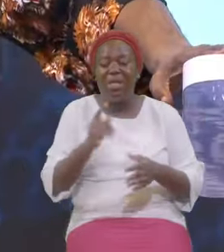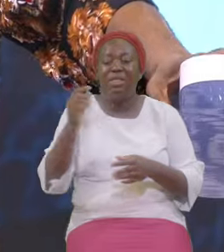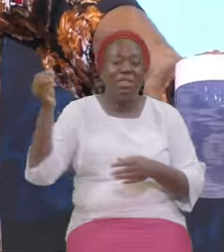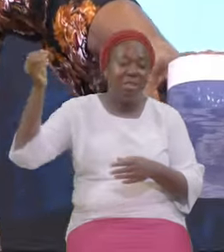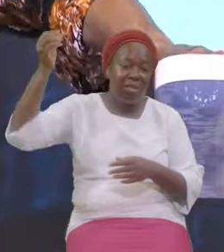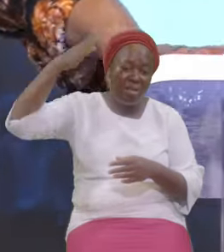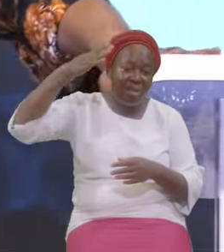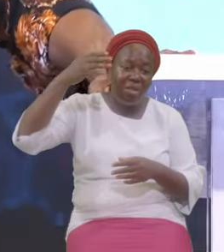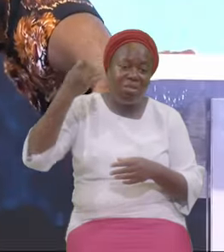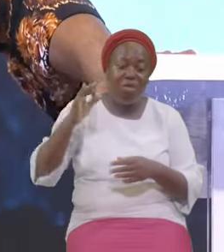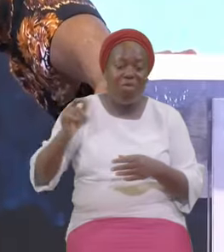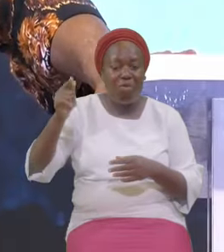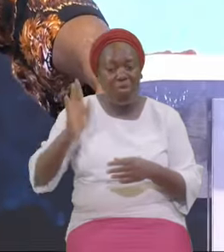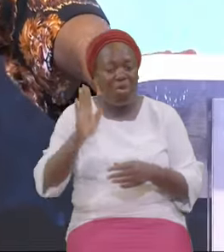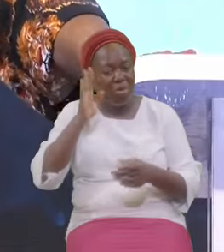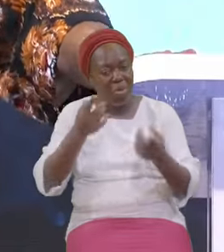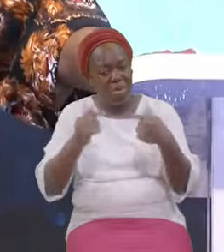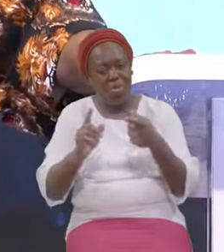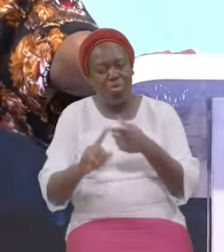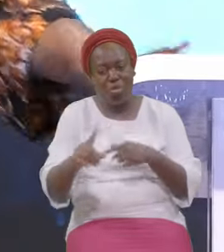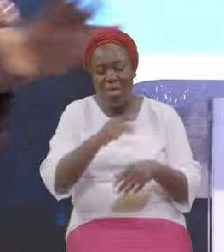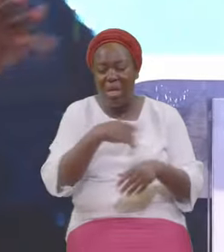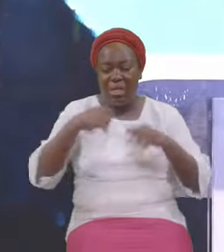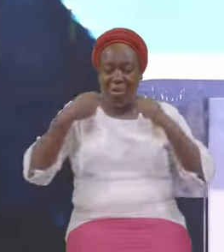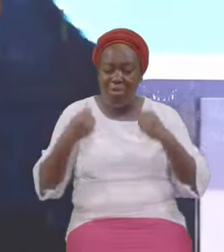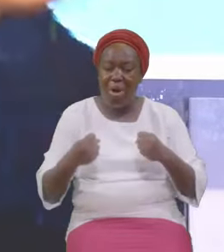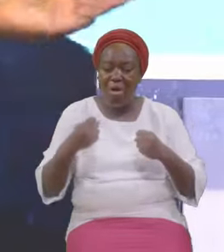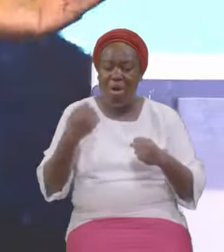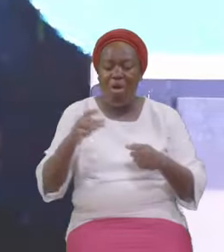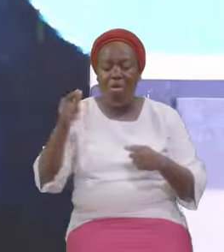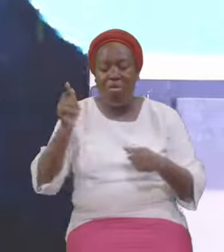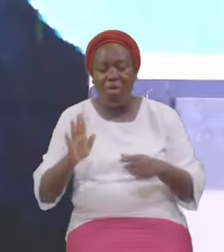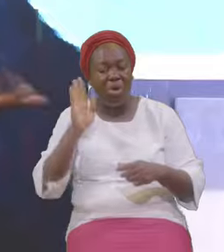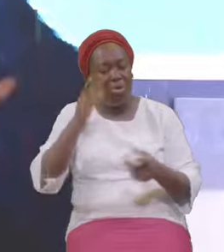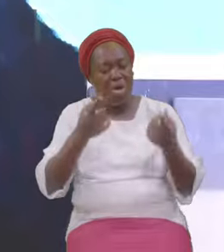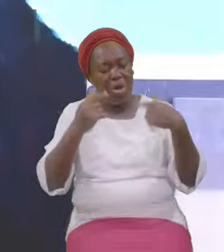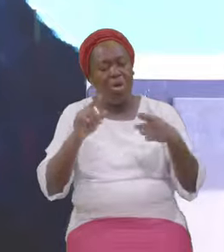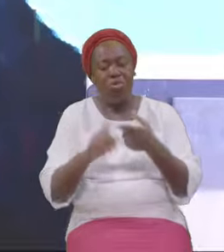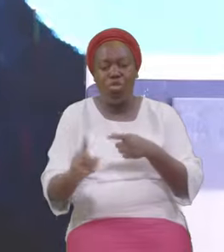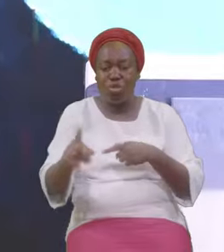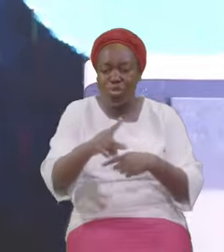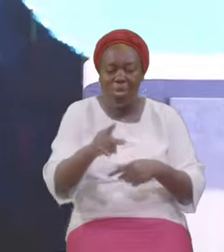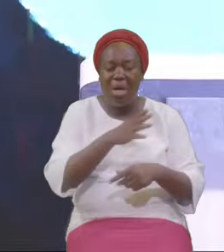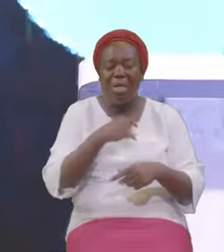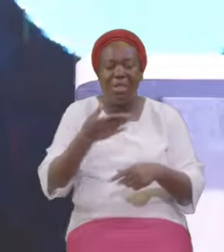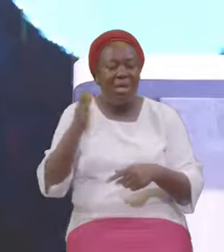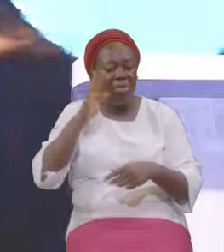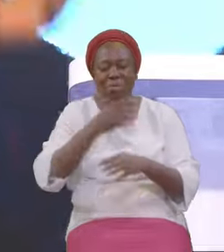And the power of the Lord will come to you. And there'll be salvation. There'll